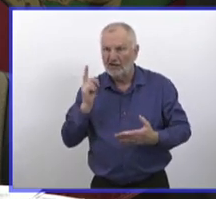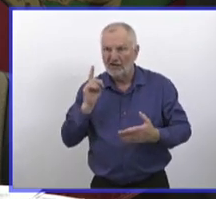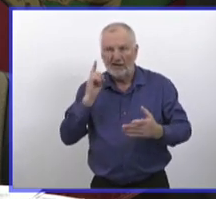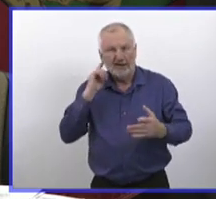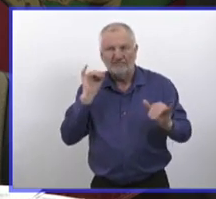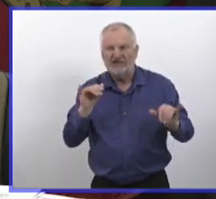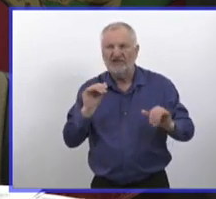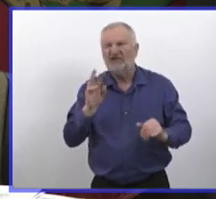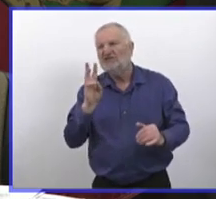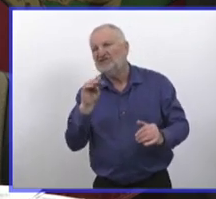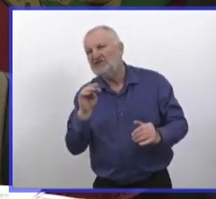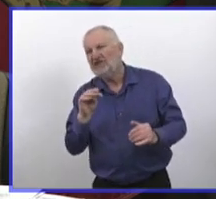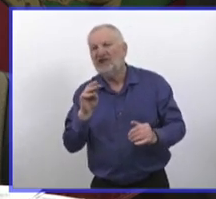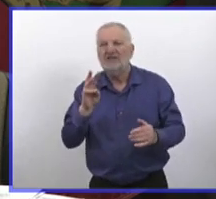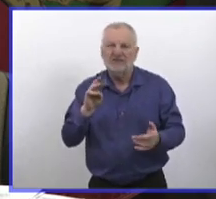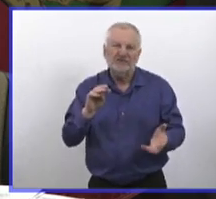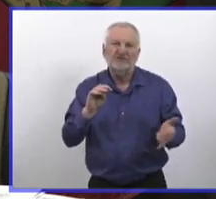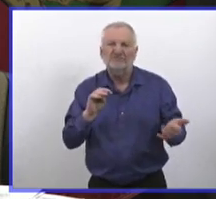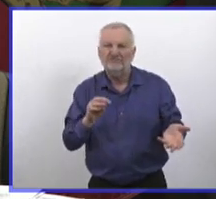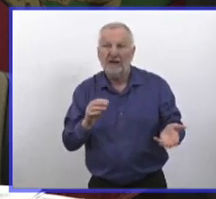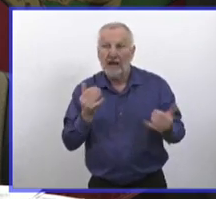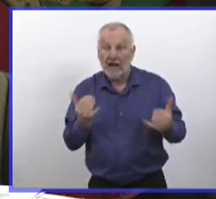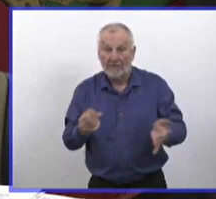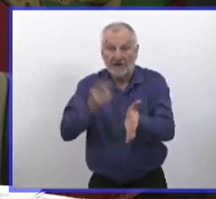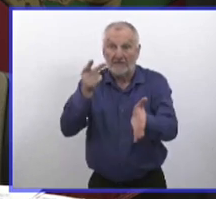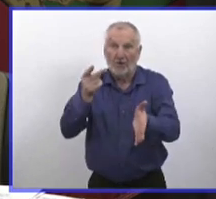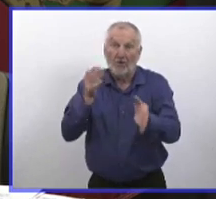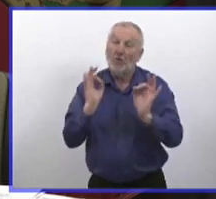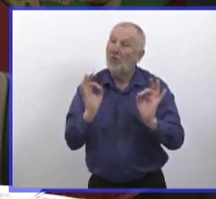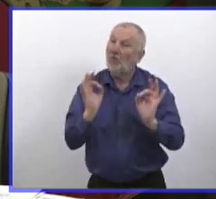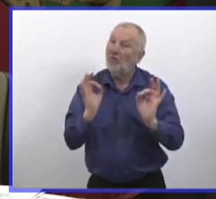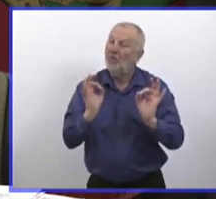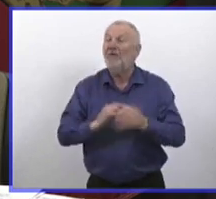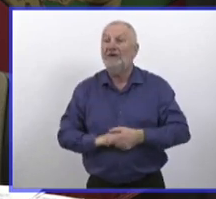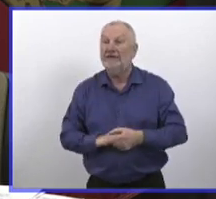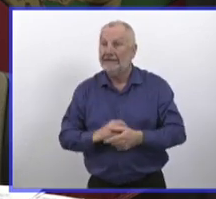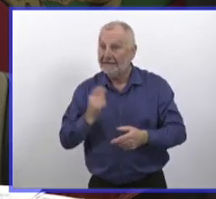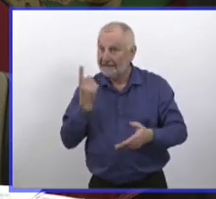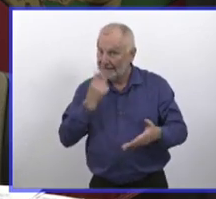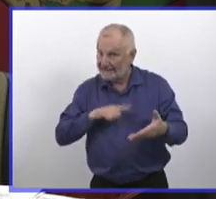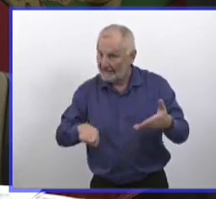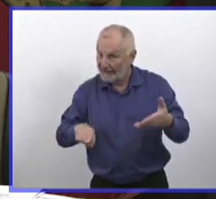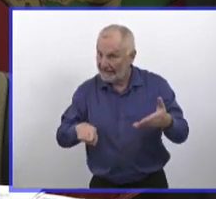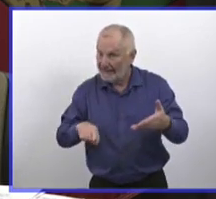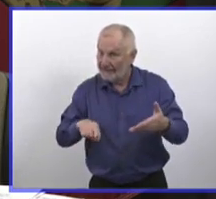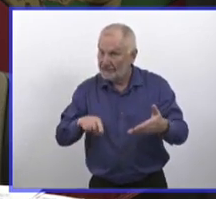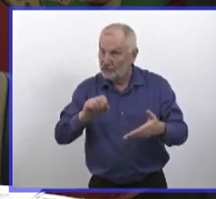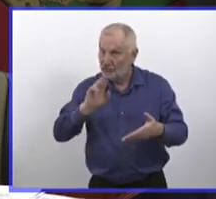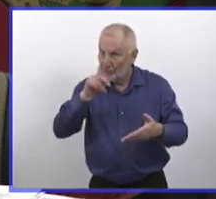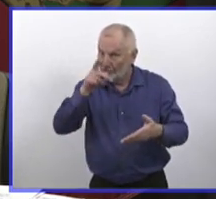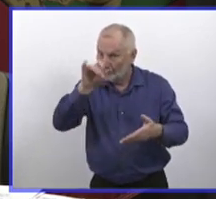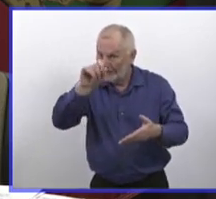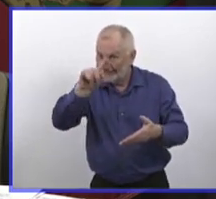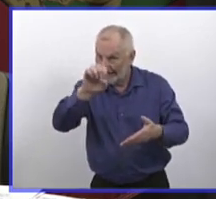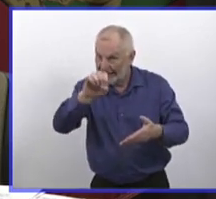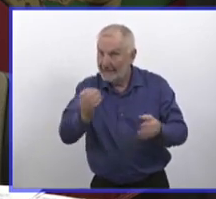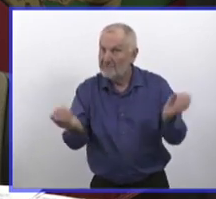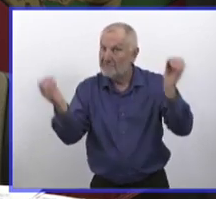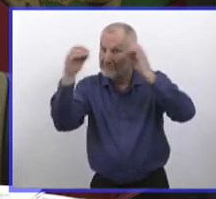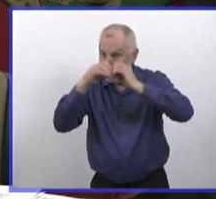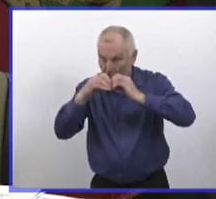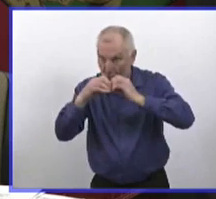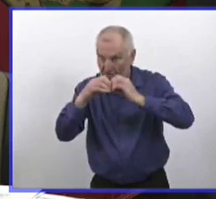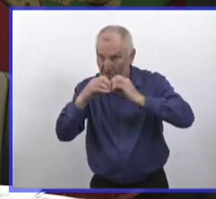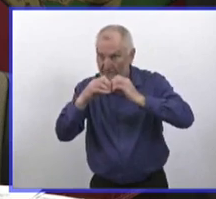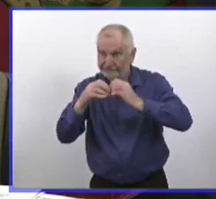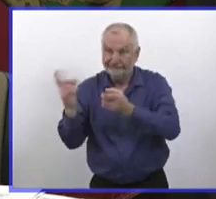through our super sites. It includes what's coming up on our pop-up models next week, and then as well as our focused immunization teams. So we are going to be able to pump